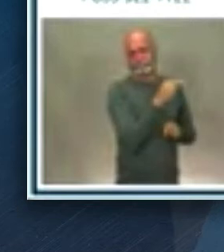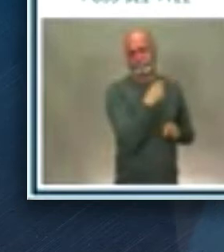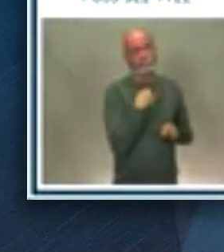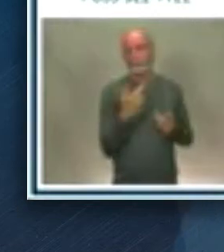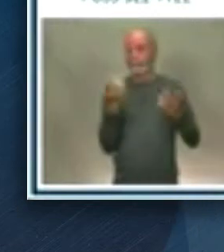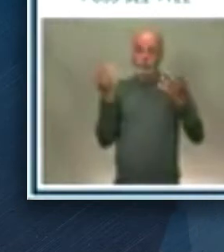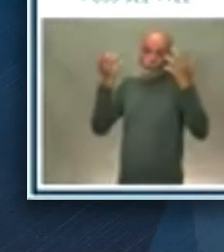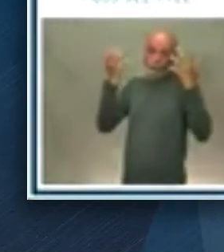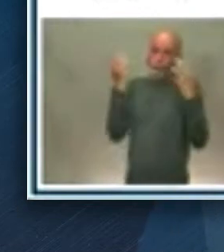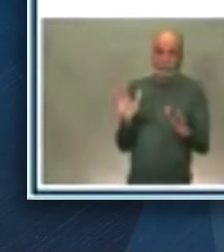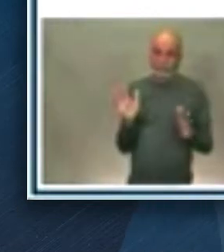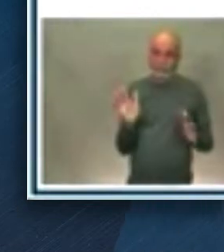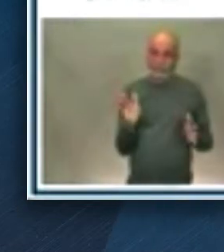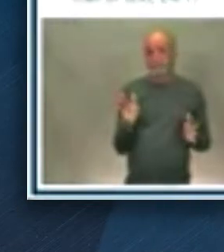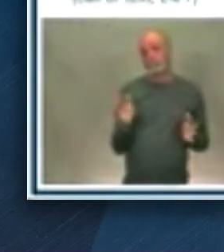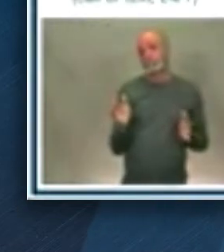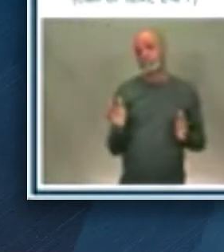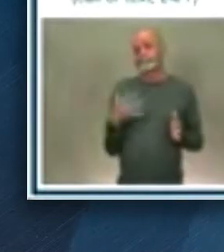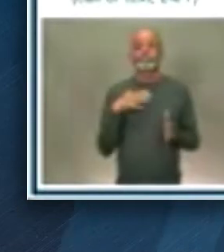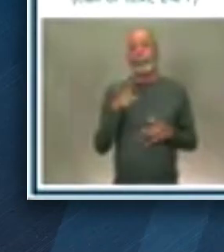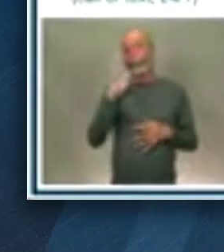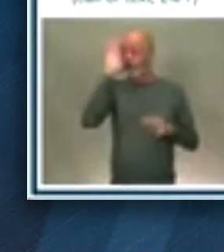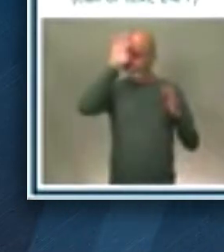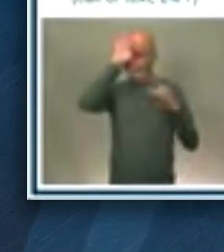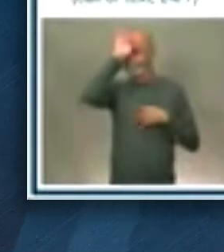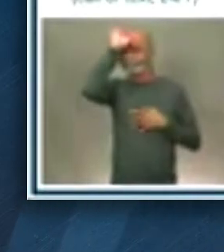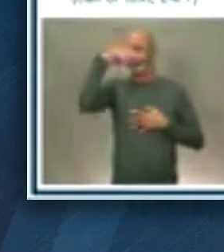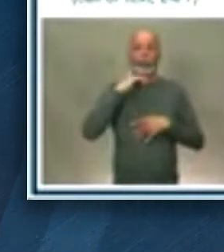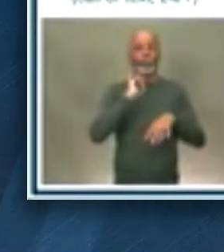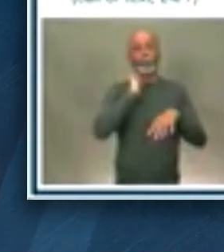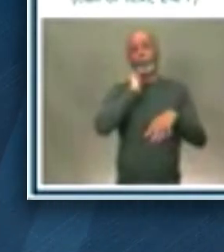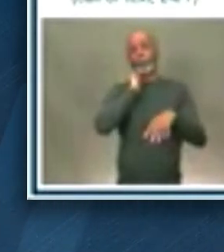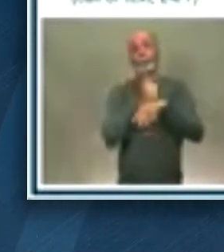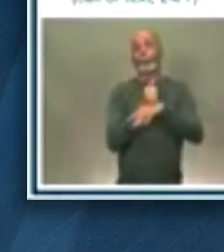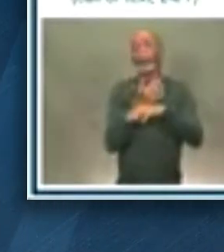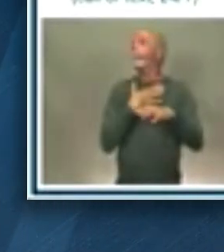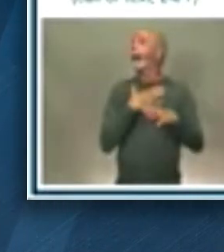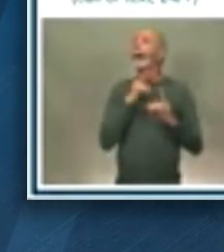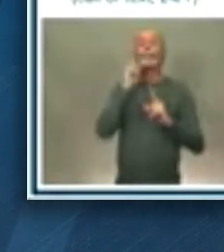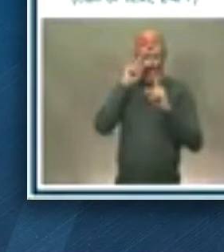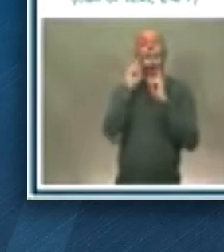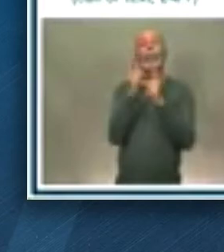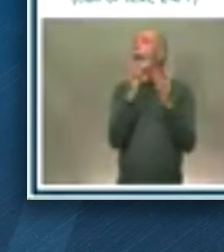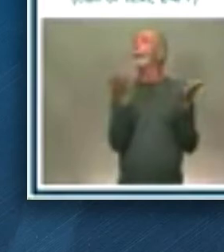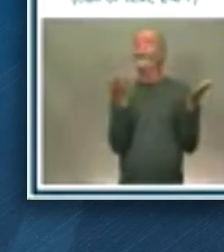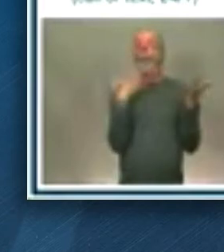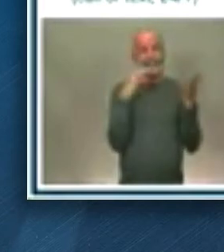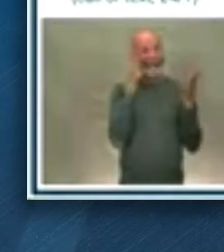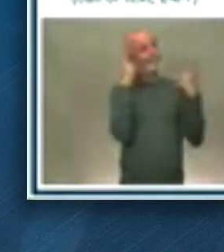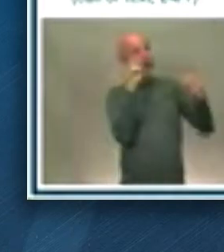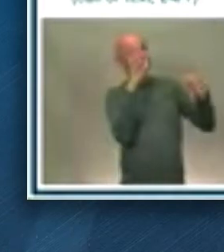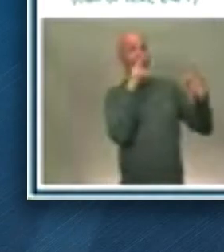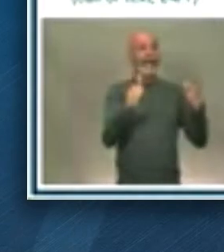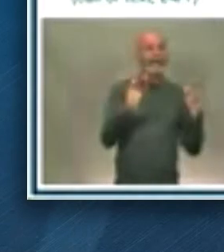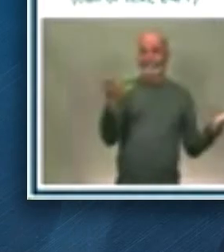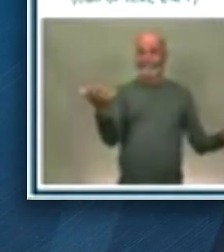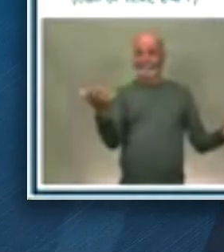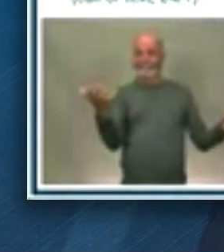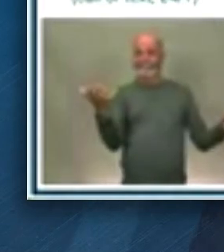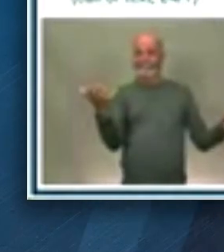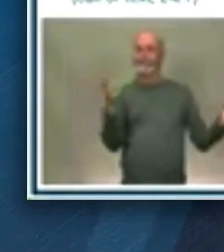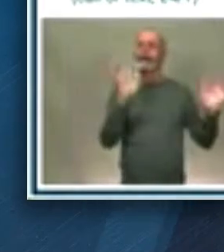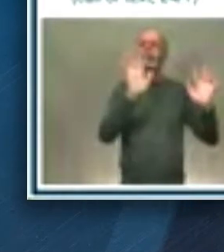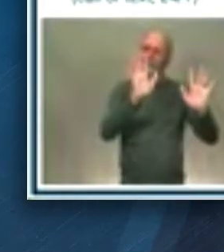in the interim that gets us away from achieving the goal that we need to achieve. So, look, we're going to have discussions with the